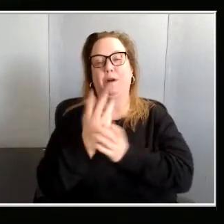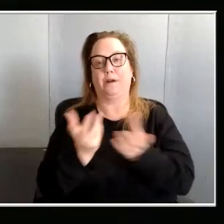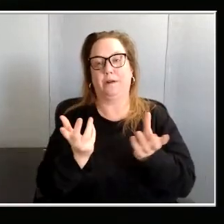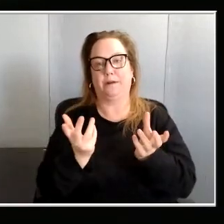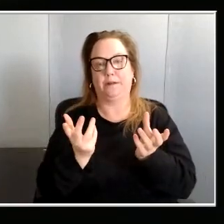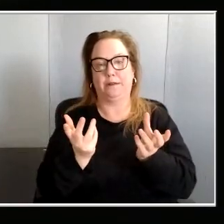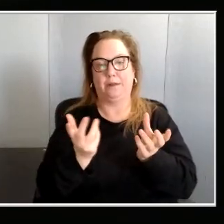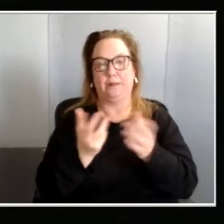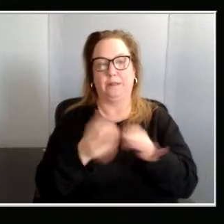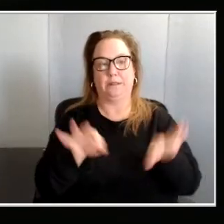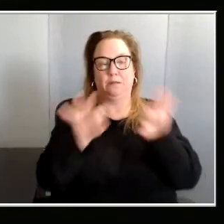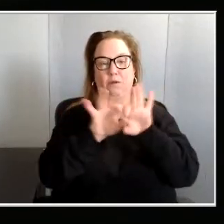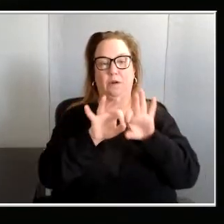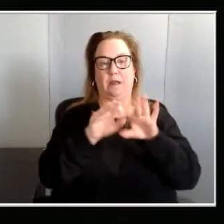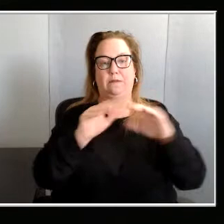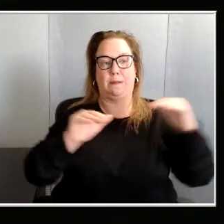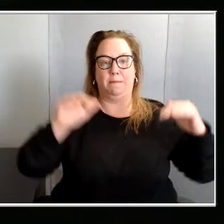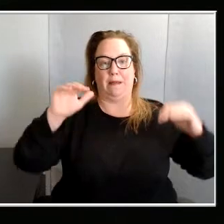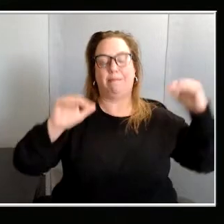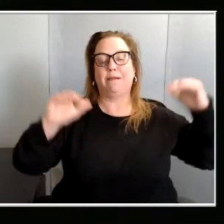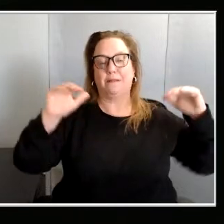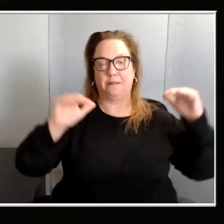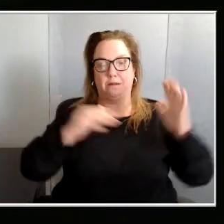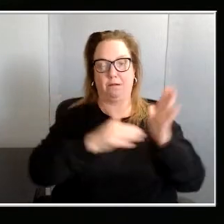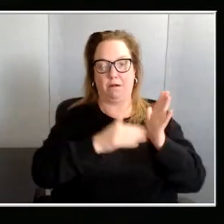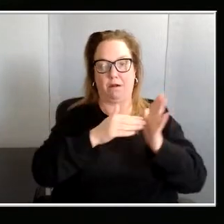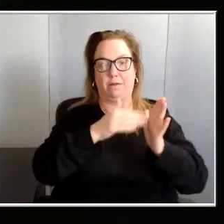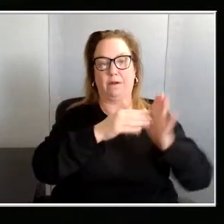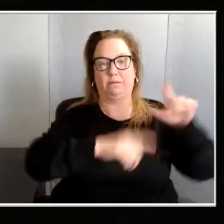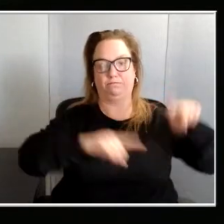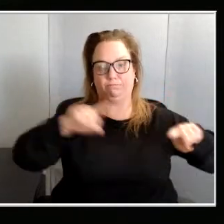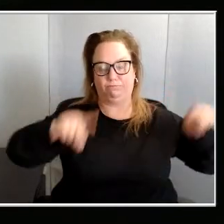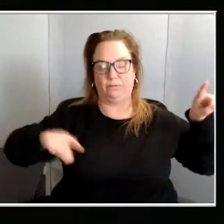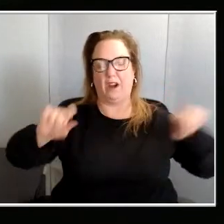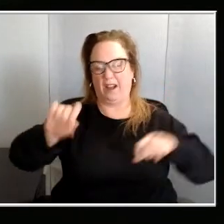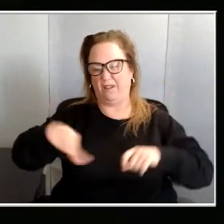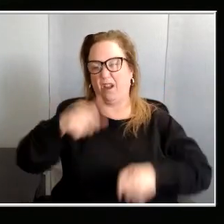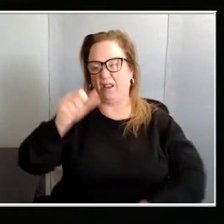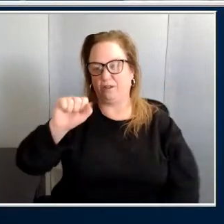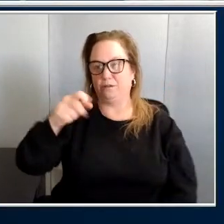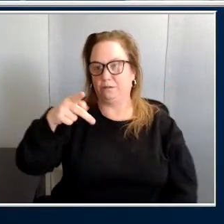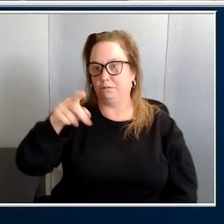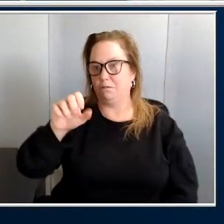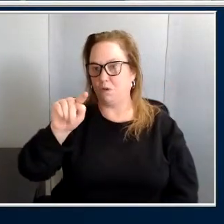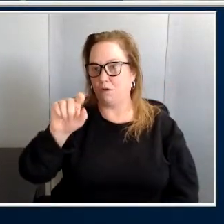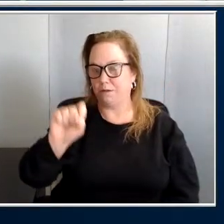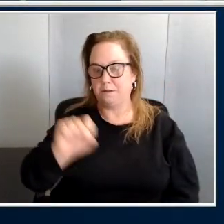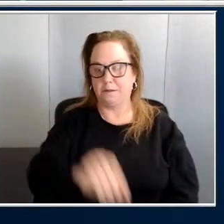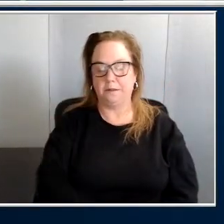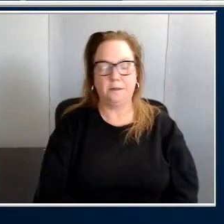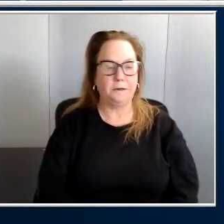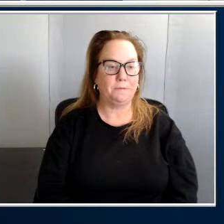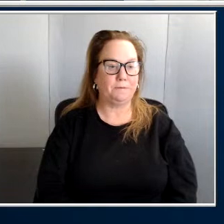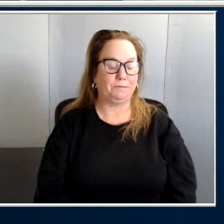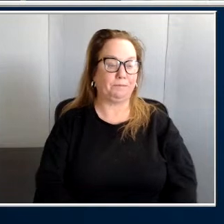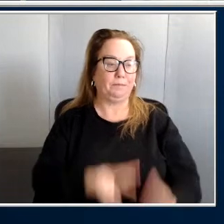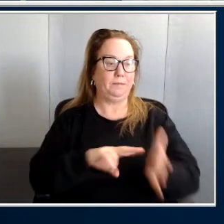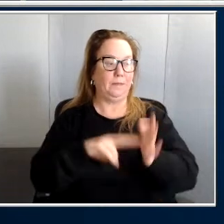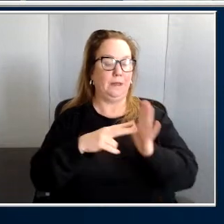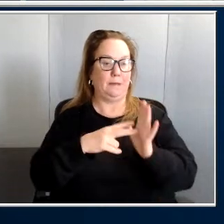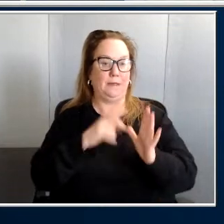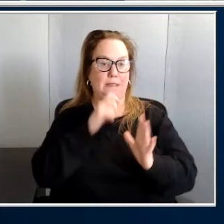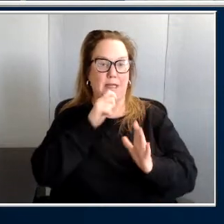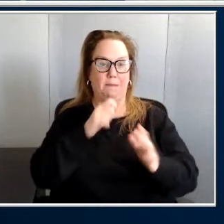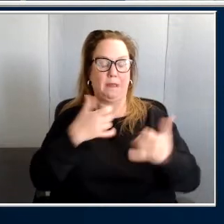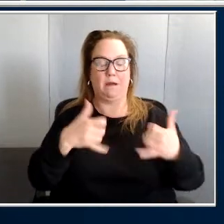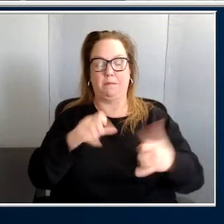critical to have some balance, and that often involves getting involved in other sports. That's right, and that means not being on PlayStation for